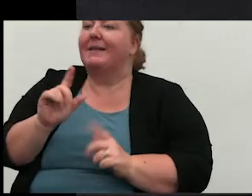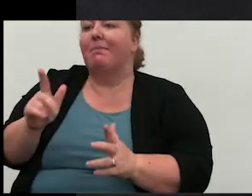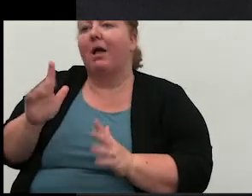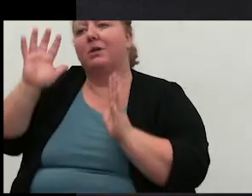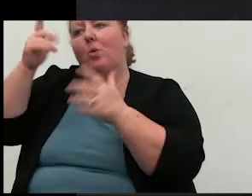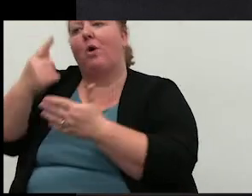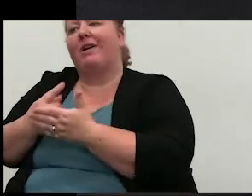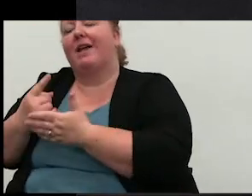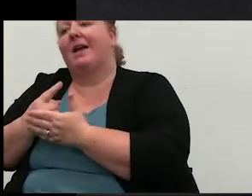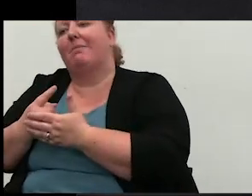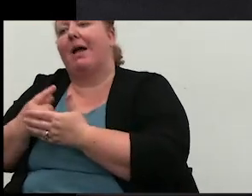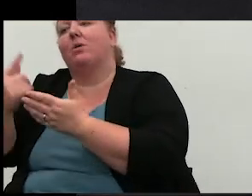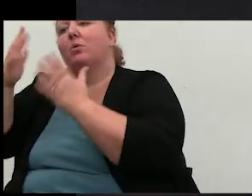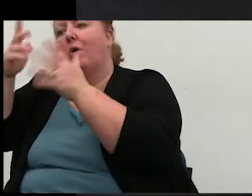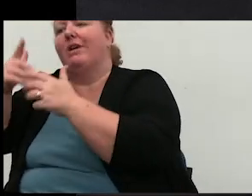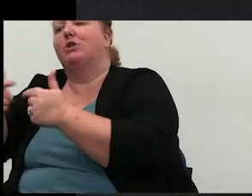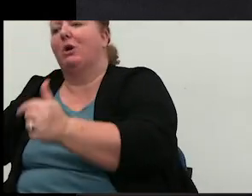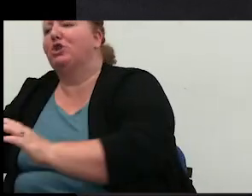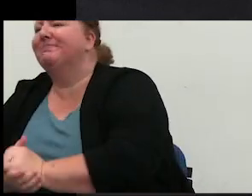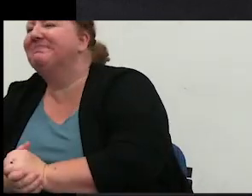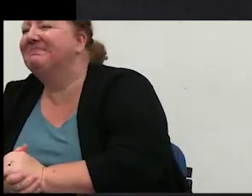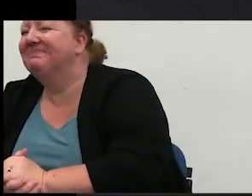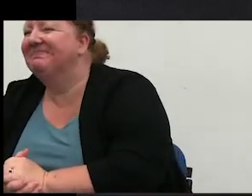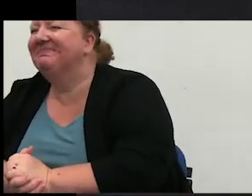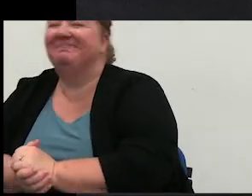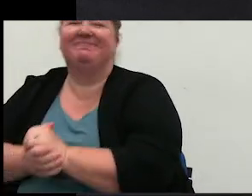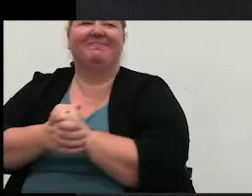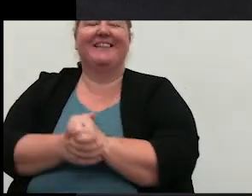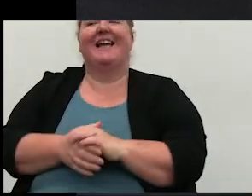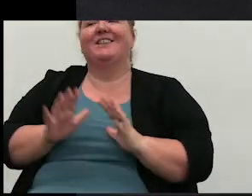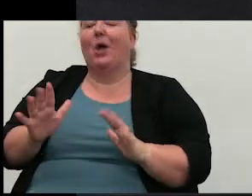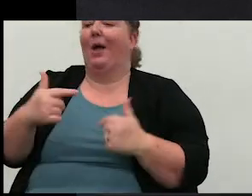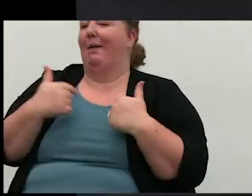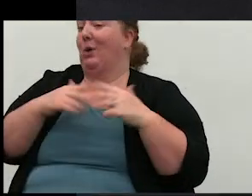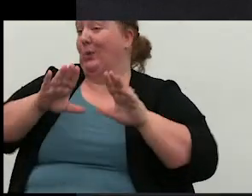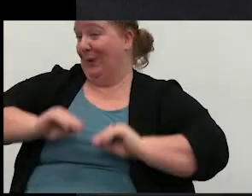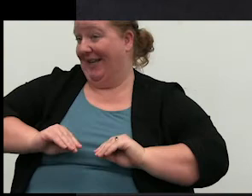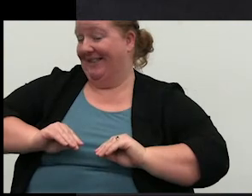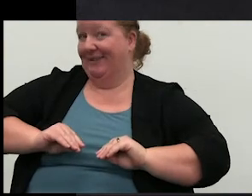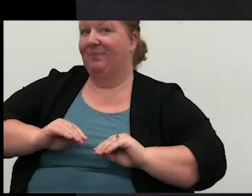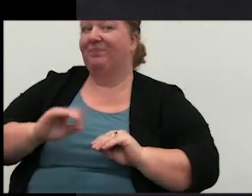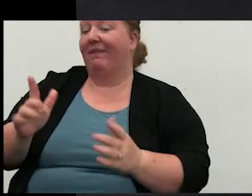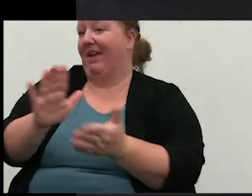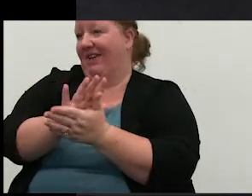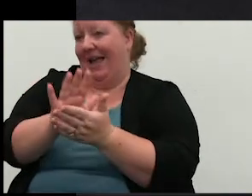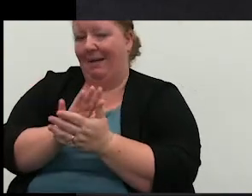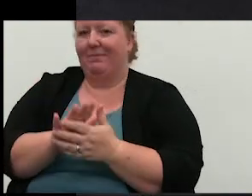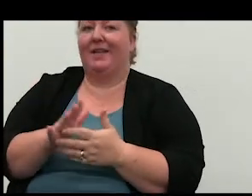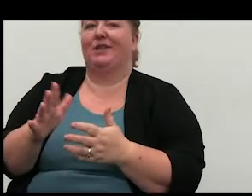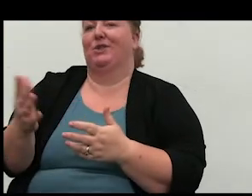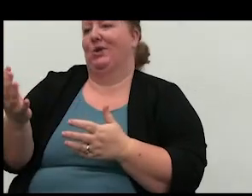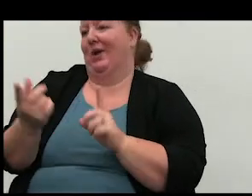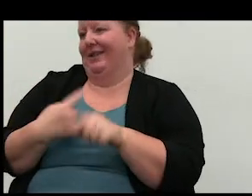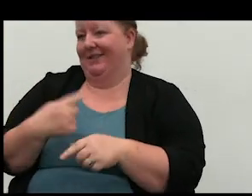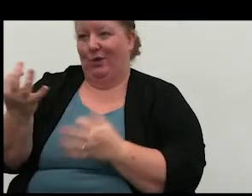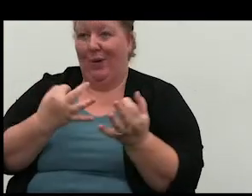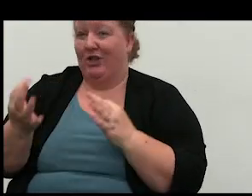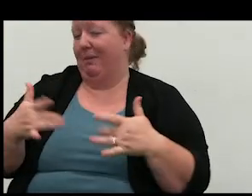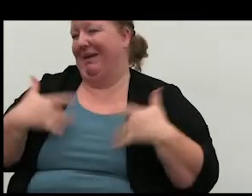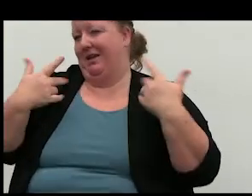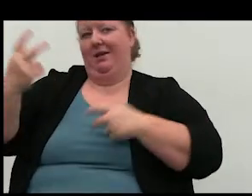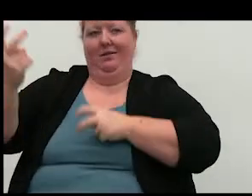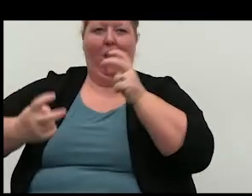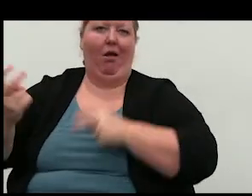should worrying about it too much. And on that note, I'm going to end. I'm very happy to take questions or opinions